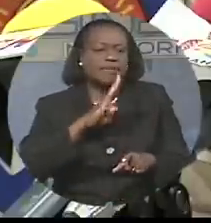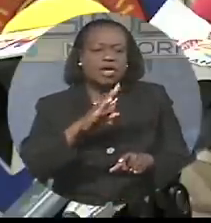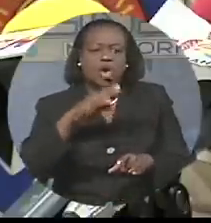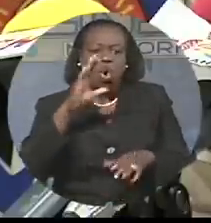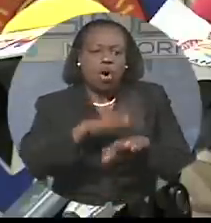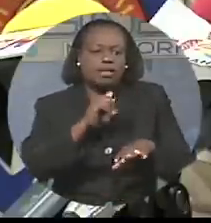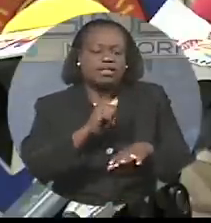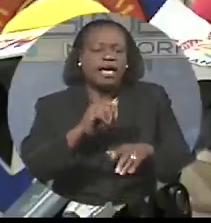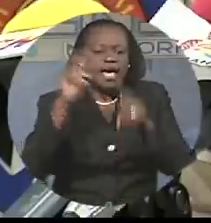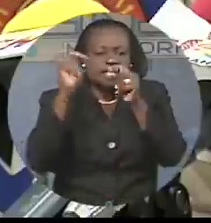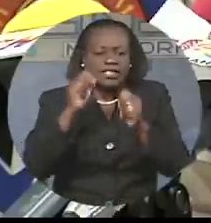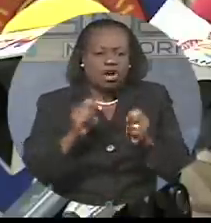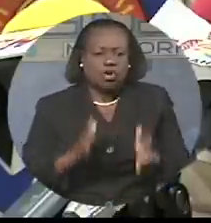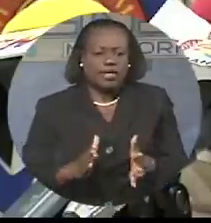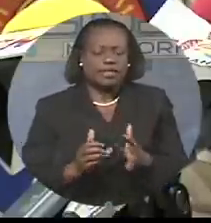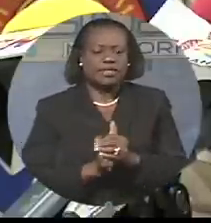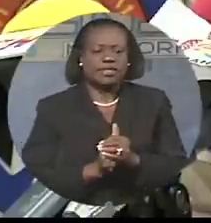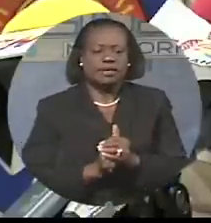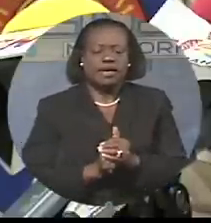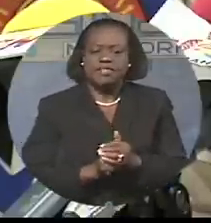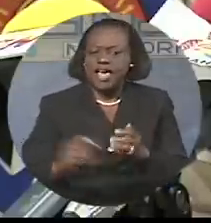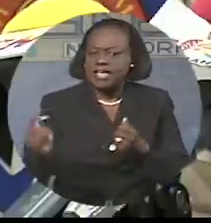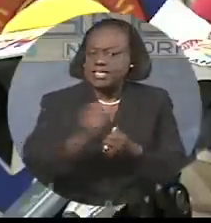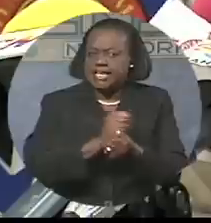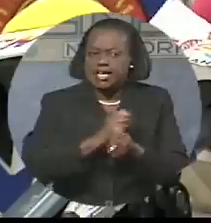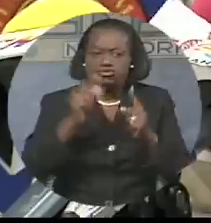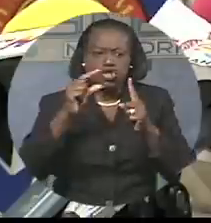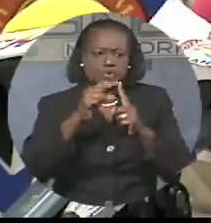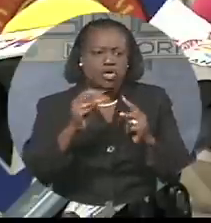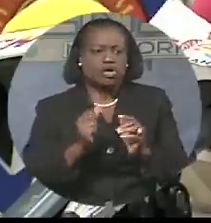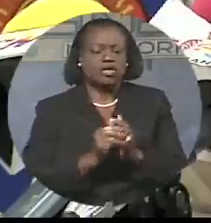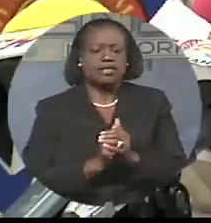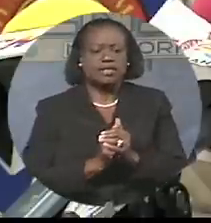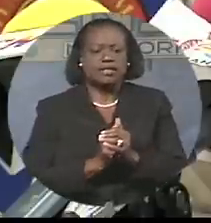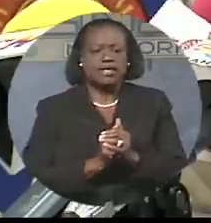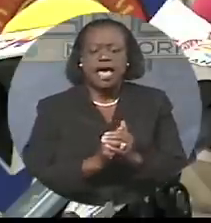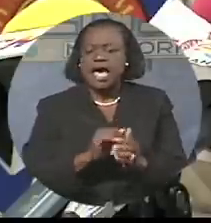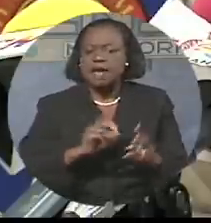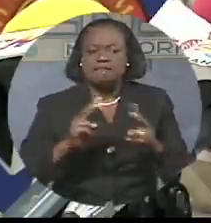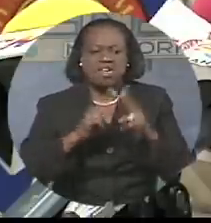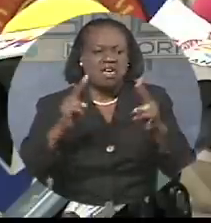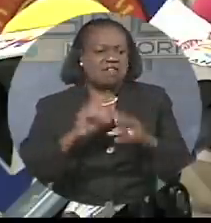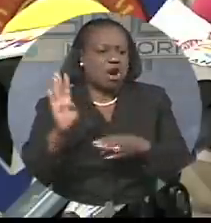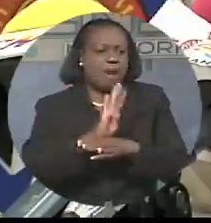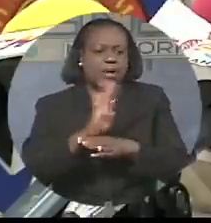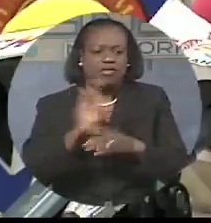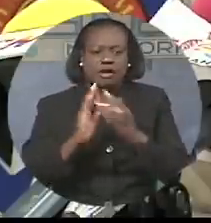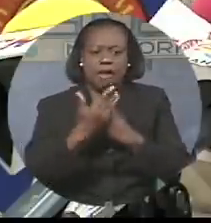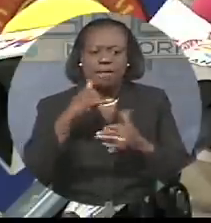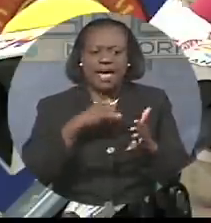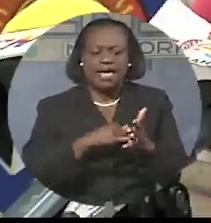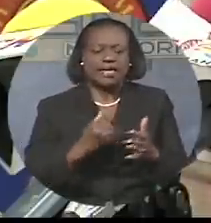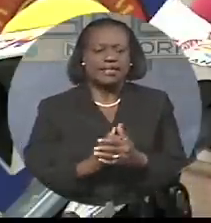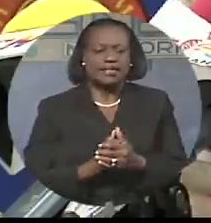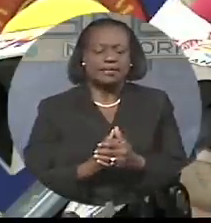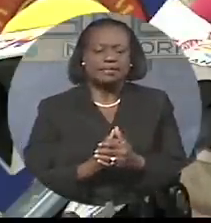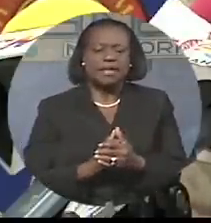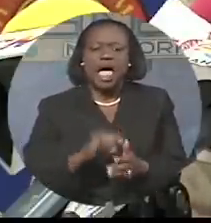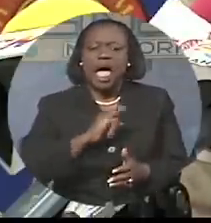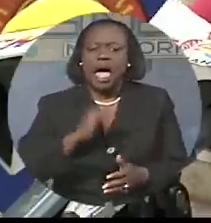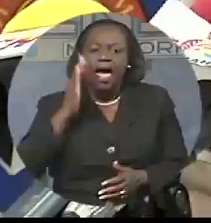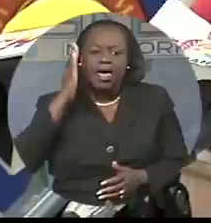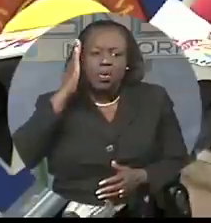terrorists. Those are dangerous words, and I'm very, very bothered by it. I will